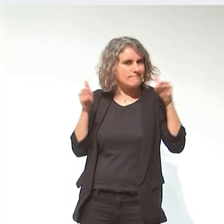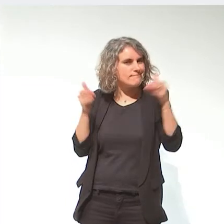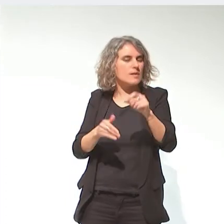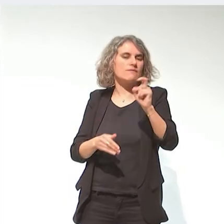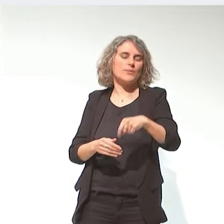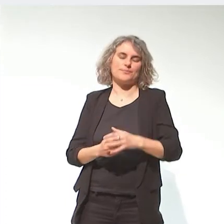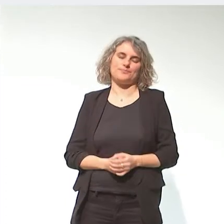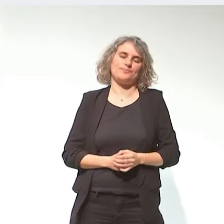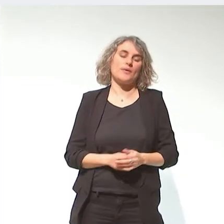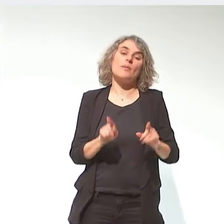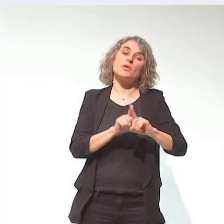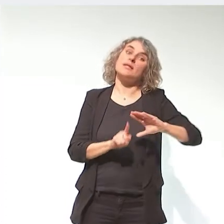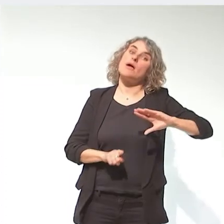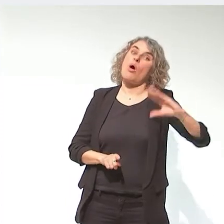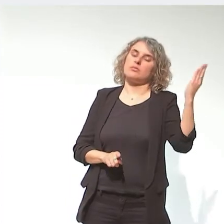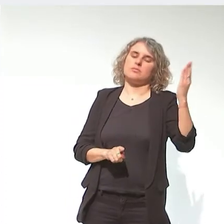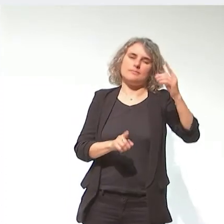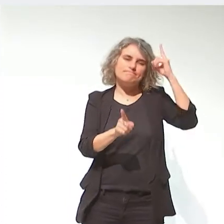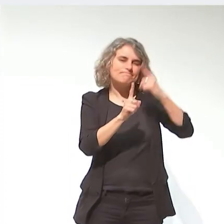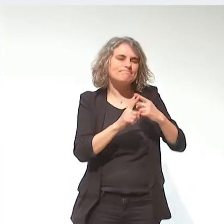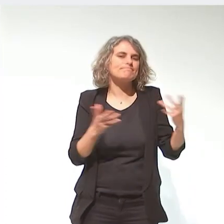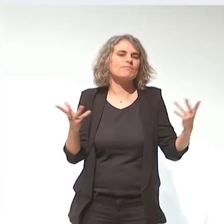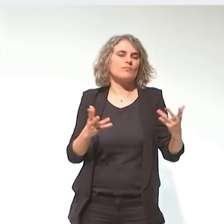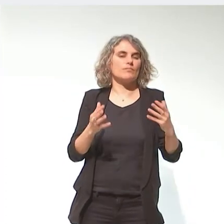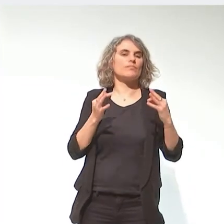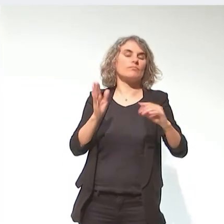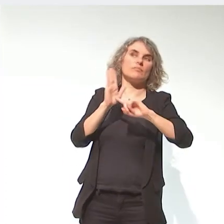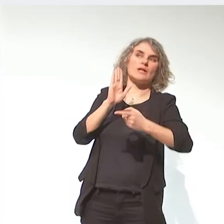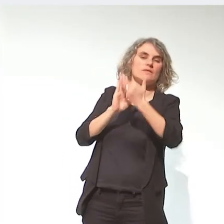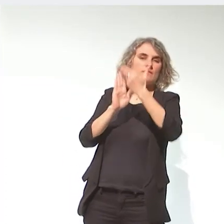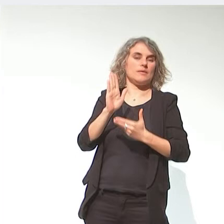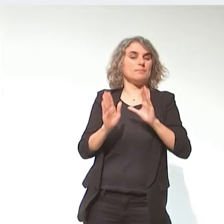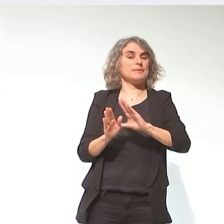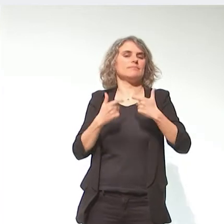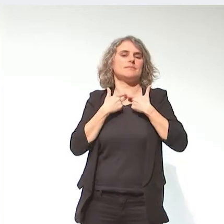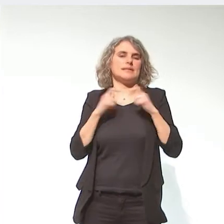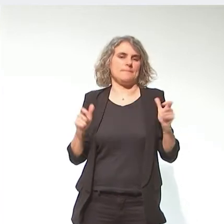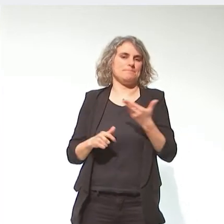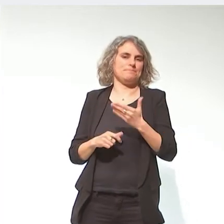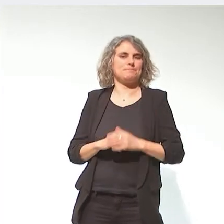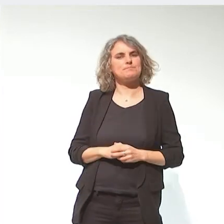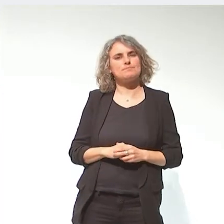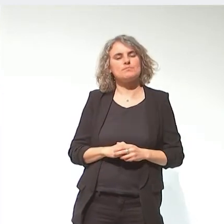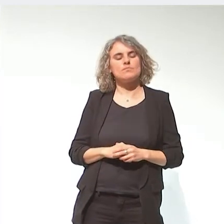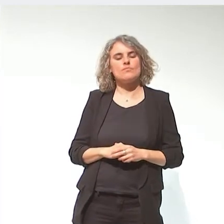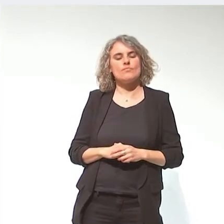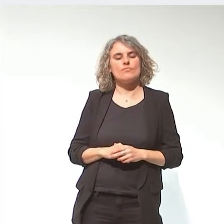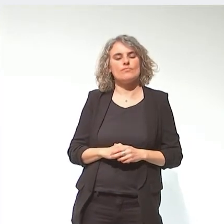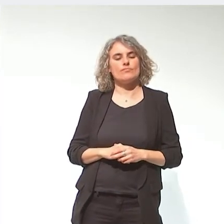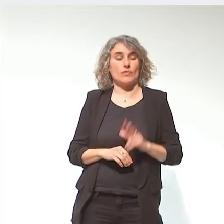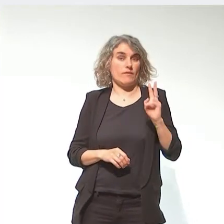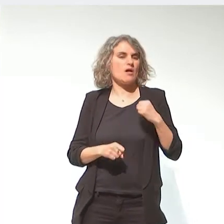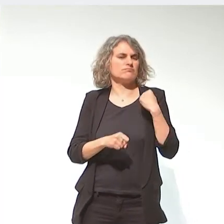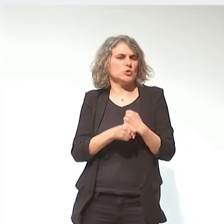is the Accessibility Directive. And of course, it's a challenging exercise for us. And I hear that